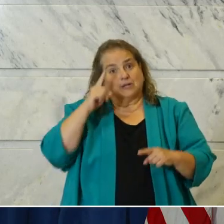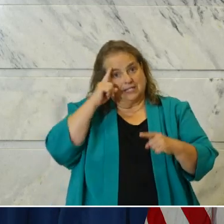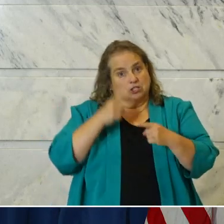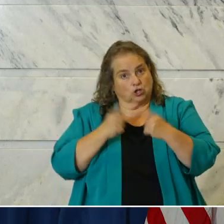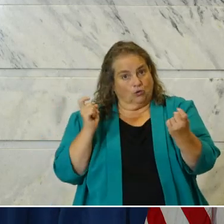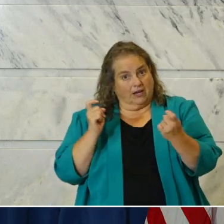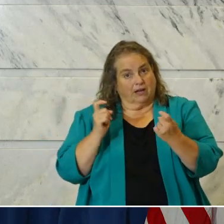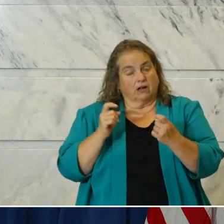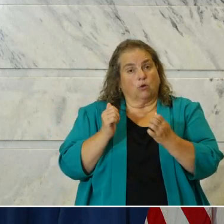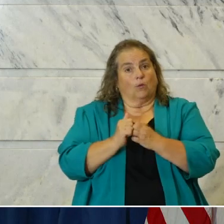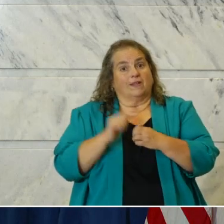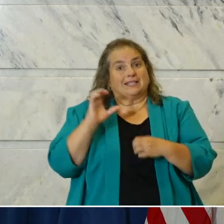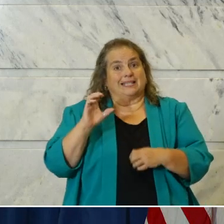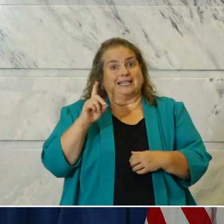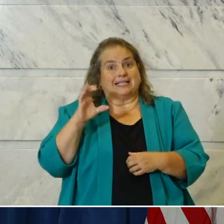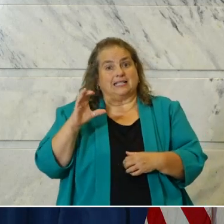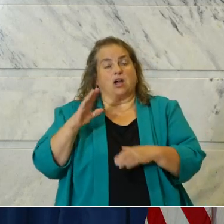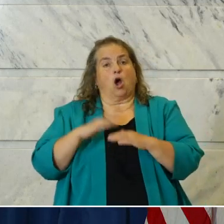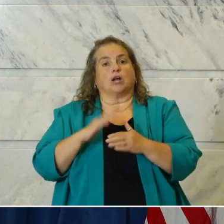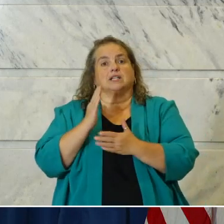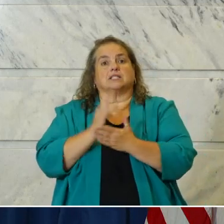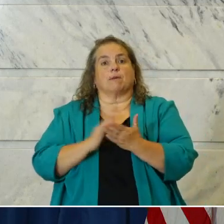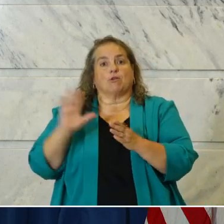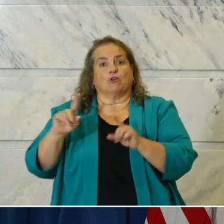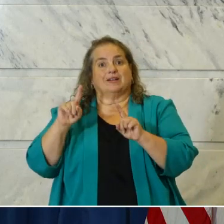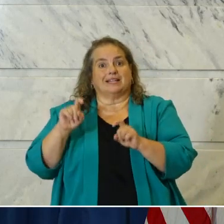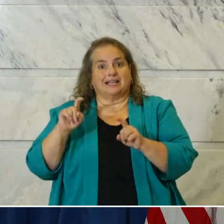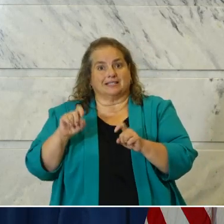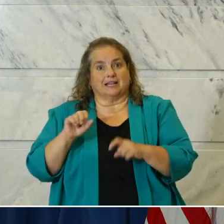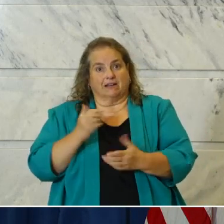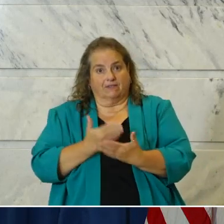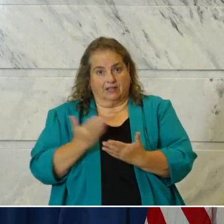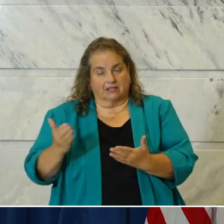stuff, they are the Center for Disease Control.